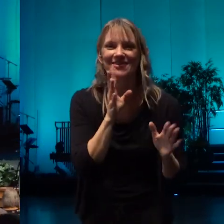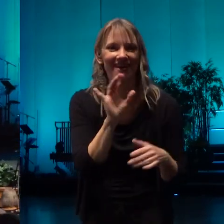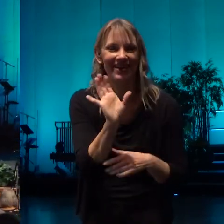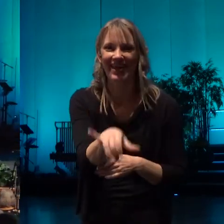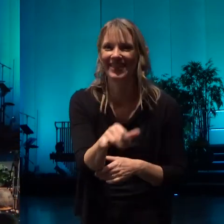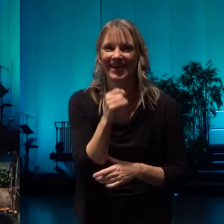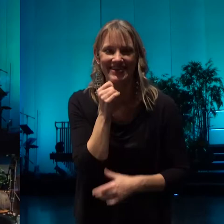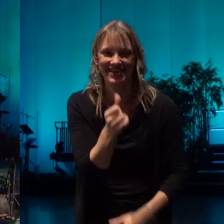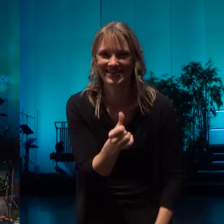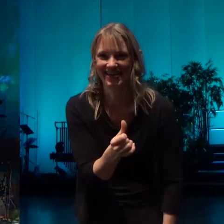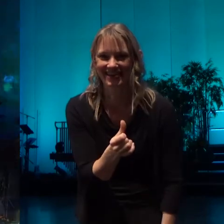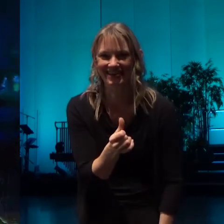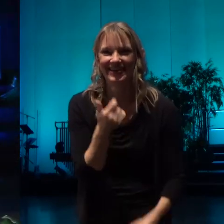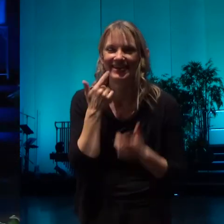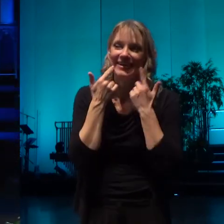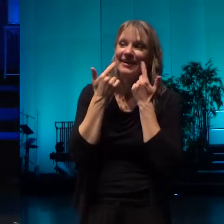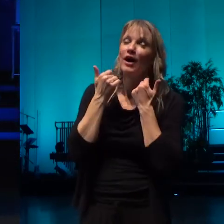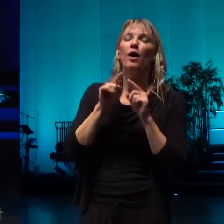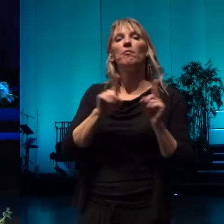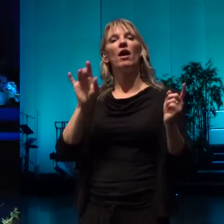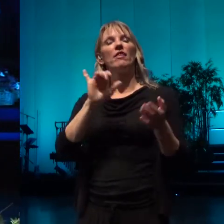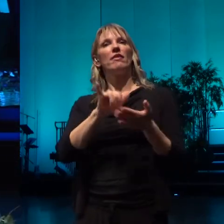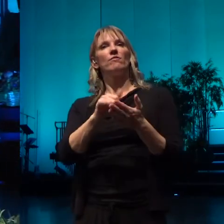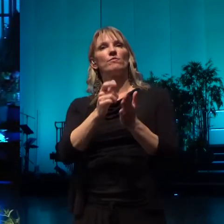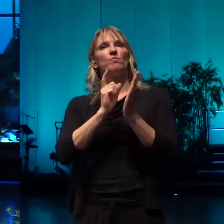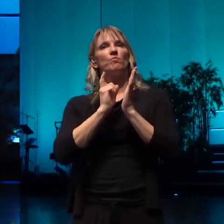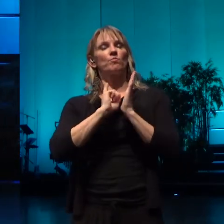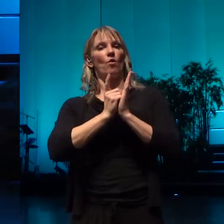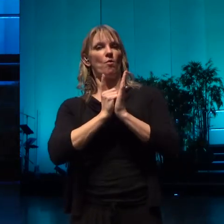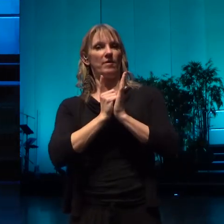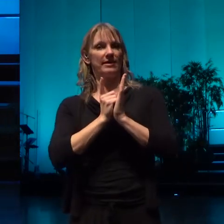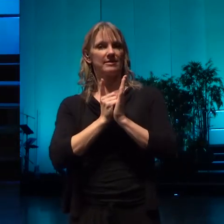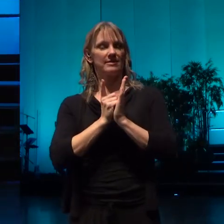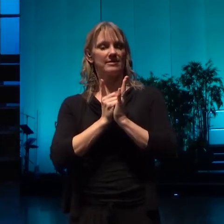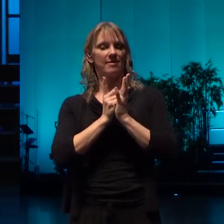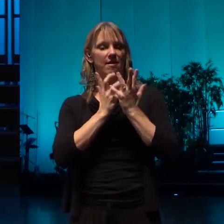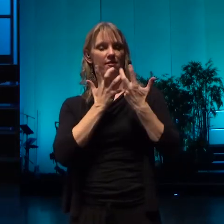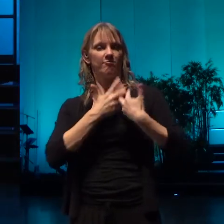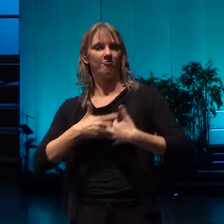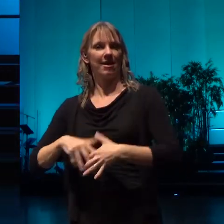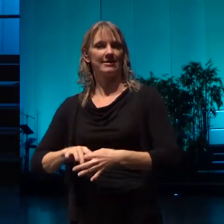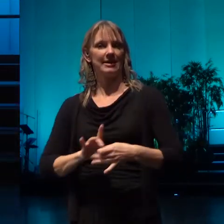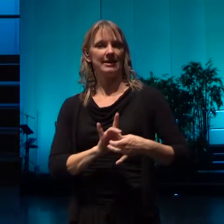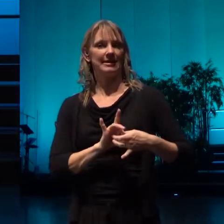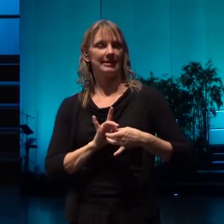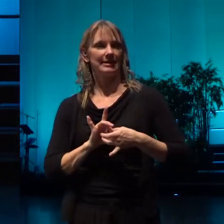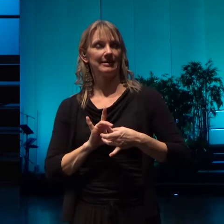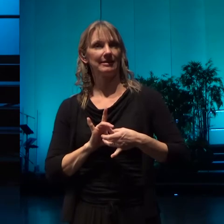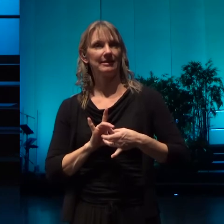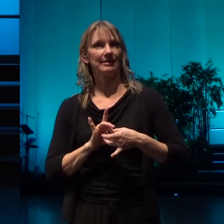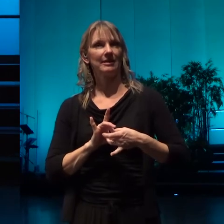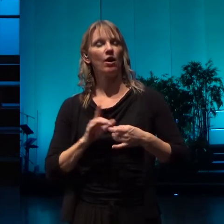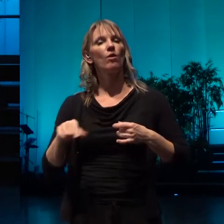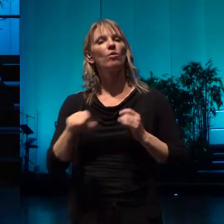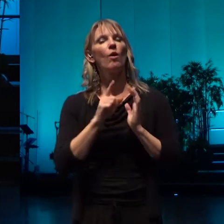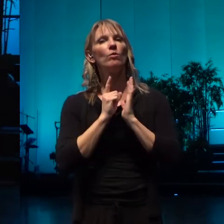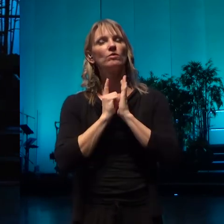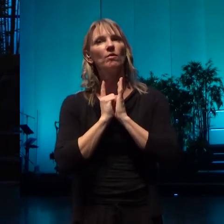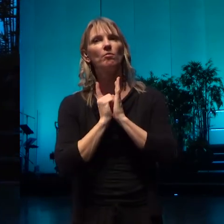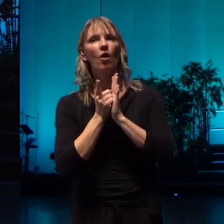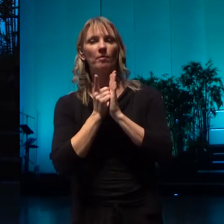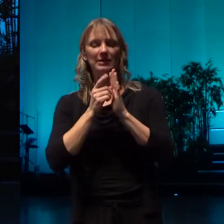that. But it's in those moments of resonance. It's in those moments